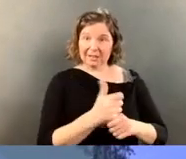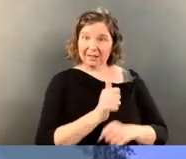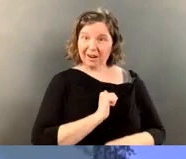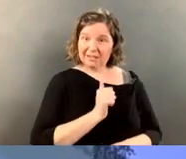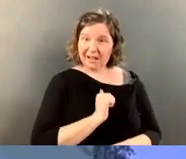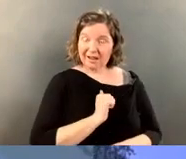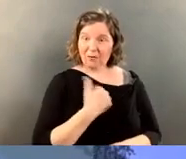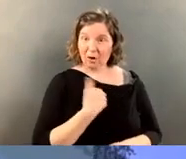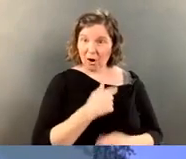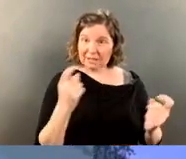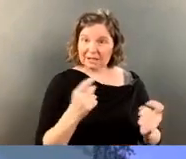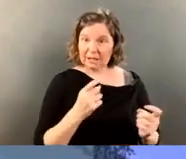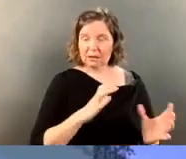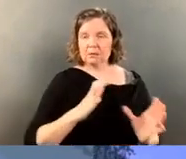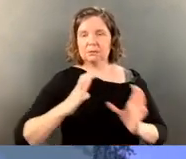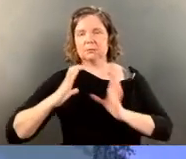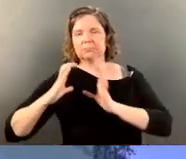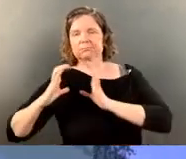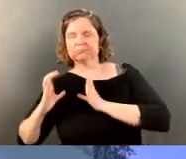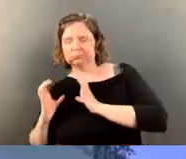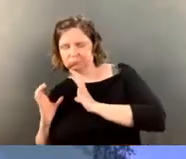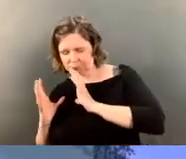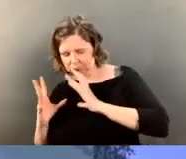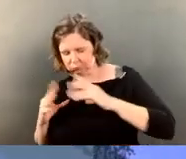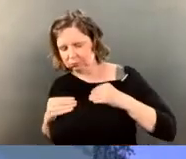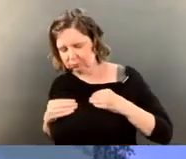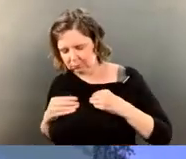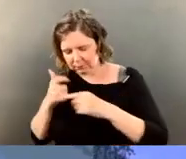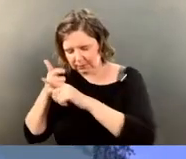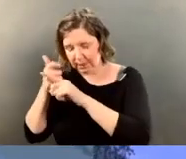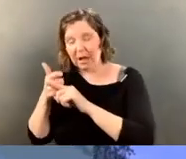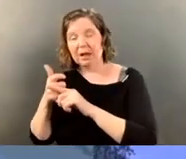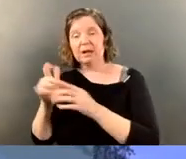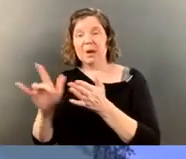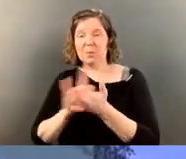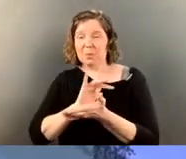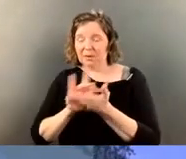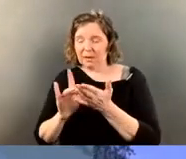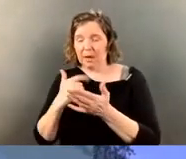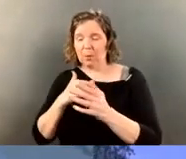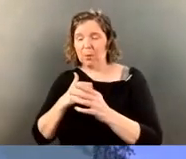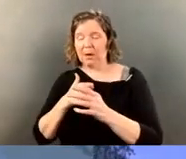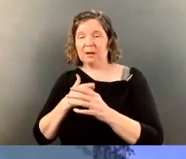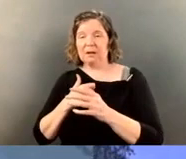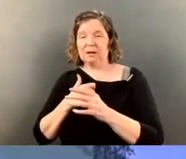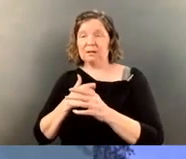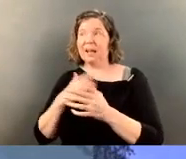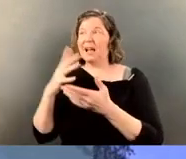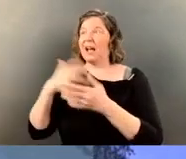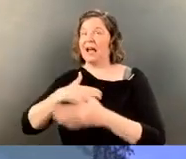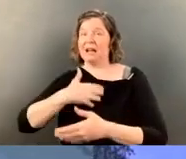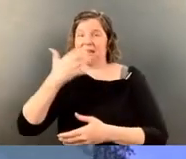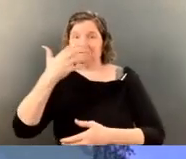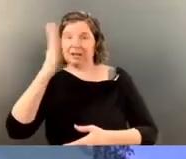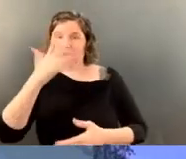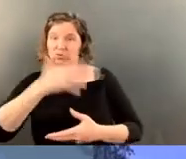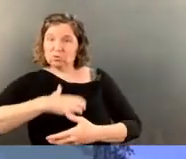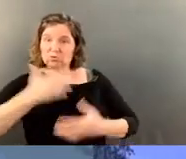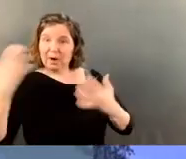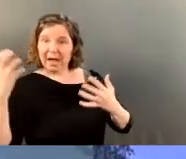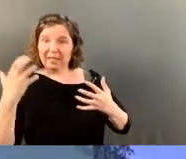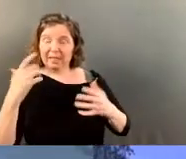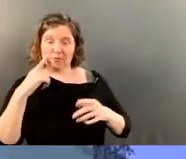sin. And when he paid all of that, when he emptied out the cup of God's wrath, he said, it